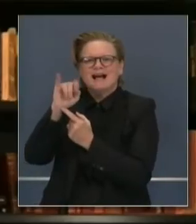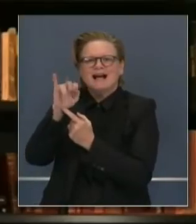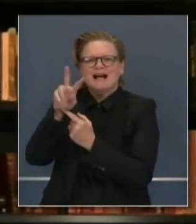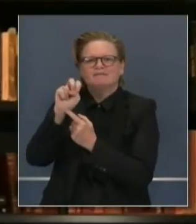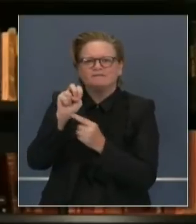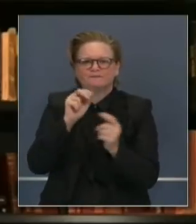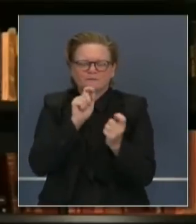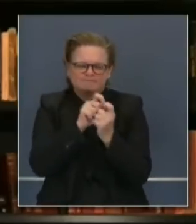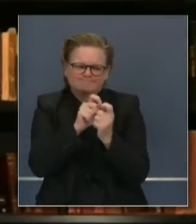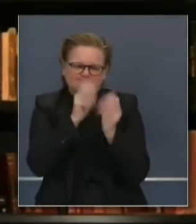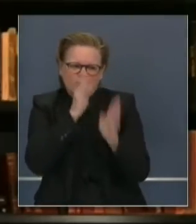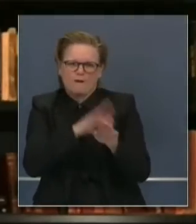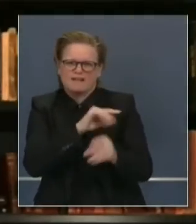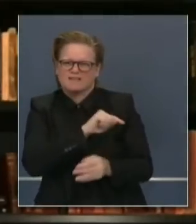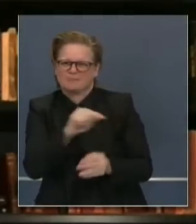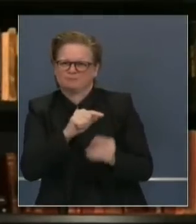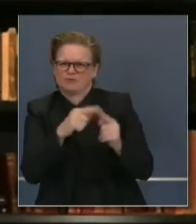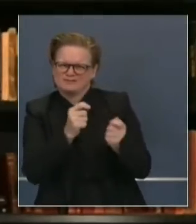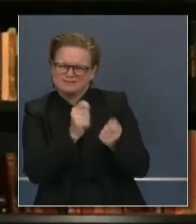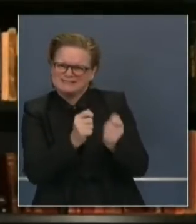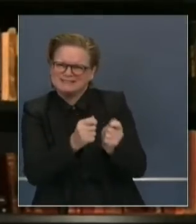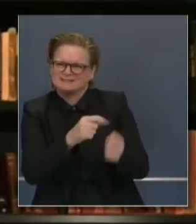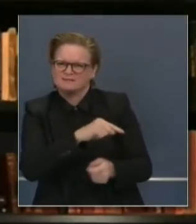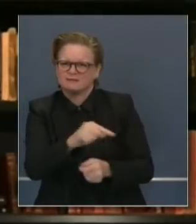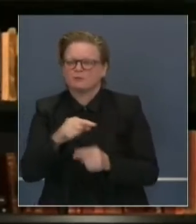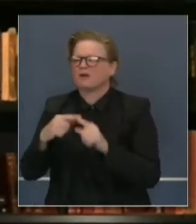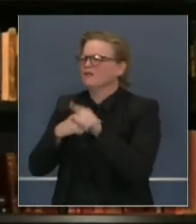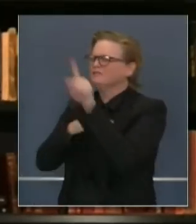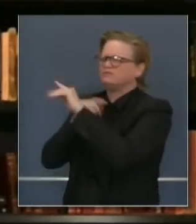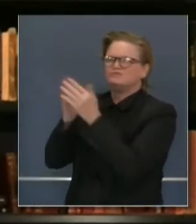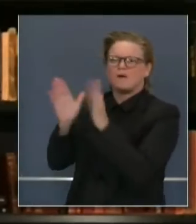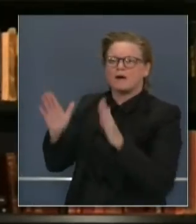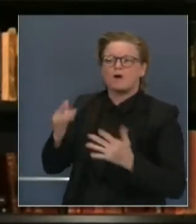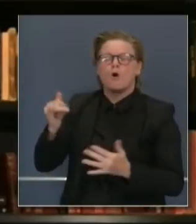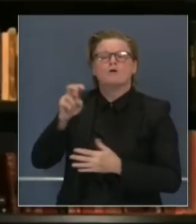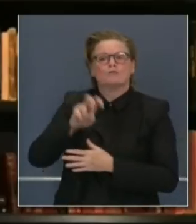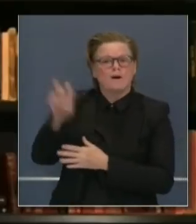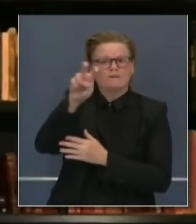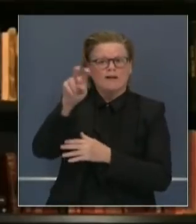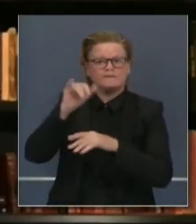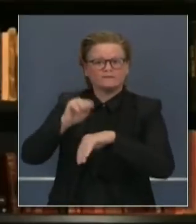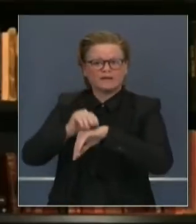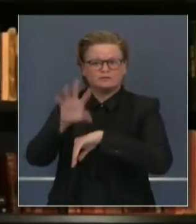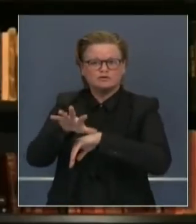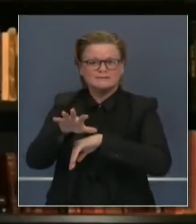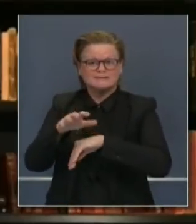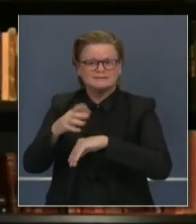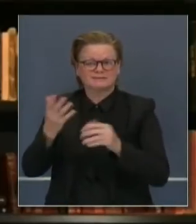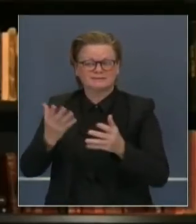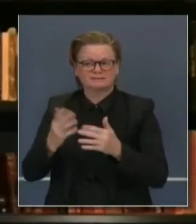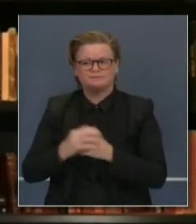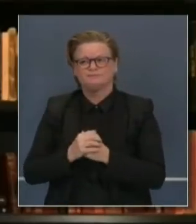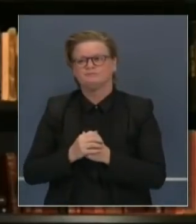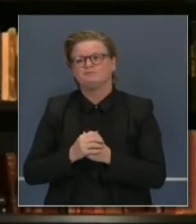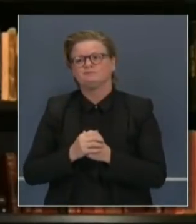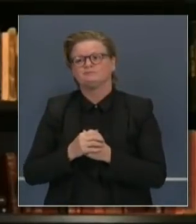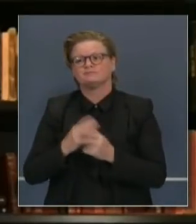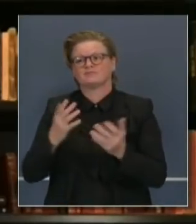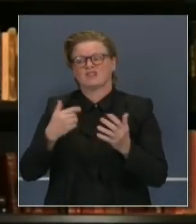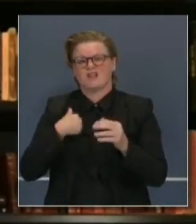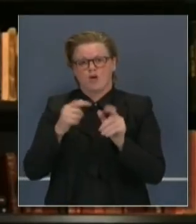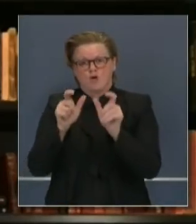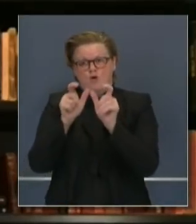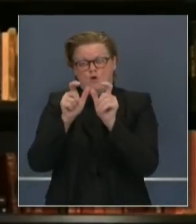asked about the travel advisory we put out and about our recommendations for quarantine that will be updated as